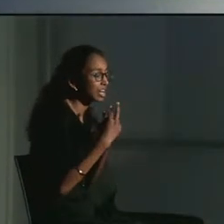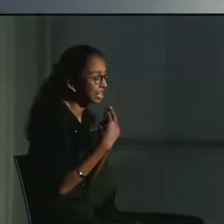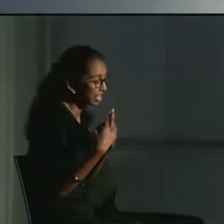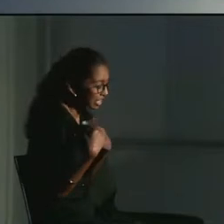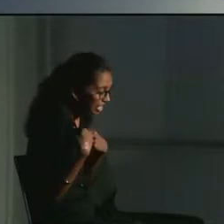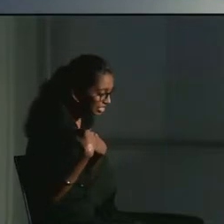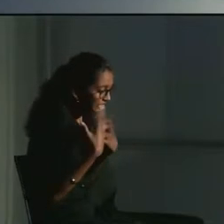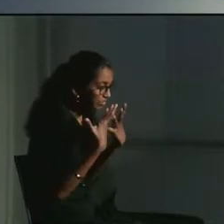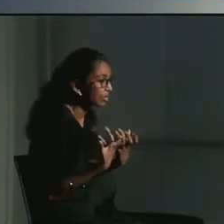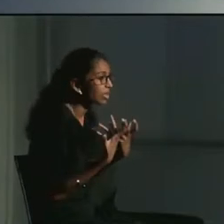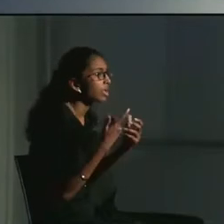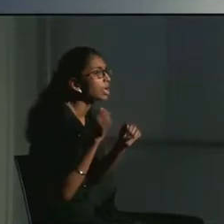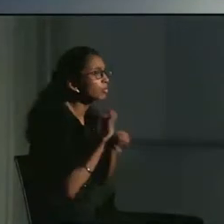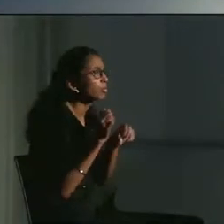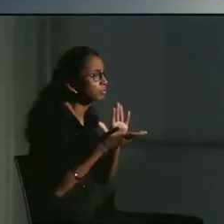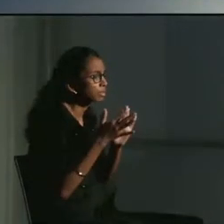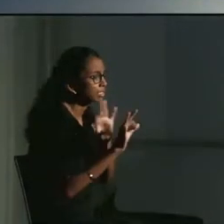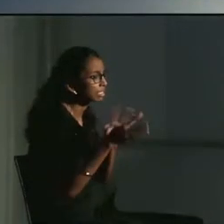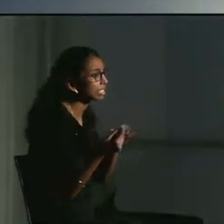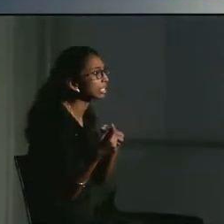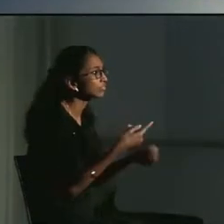where is the infrastructure for